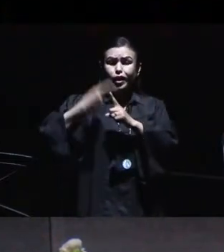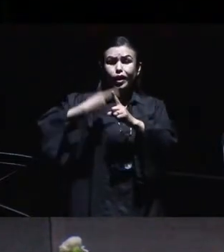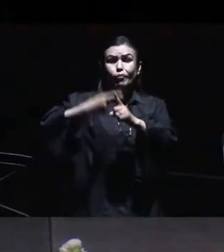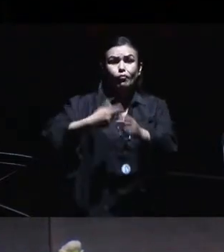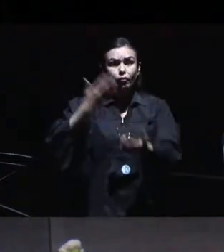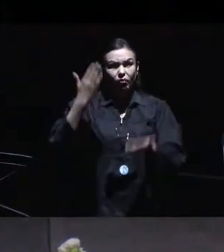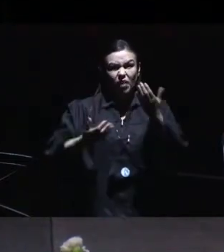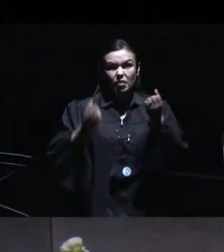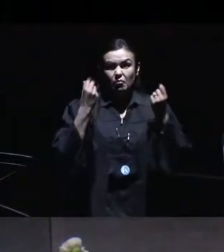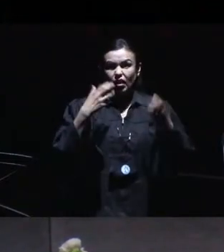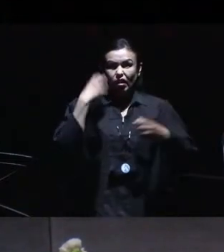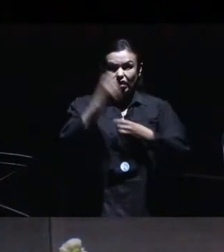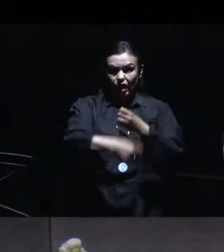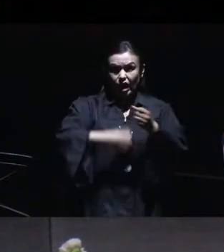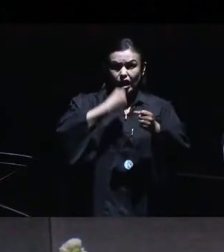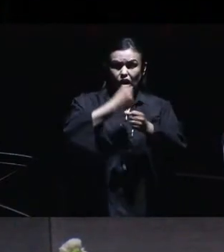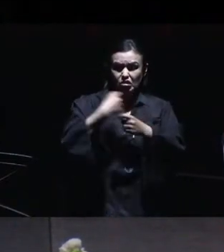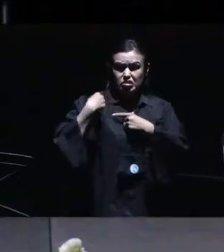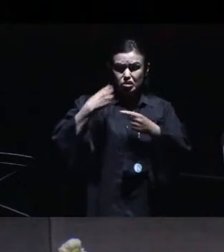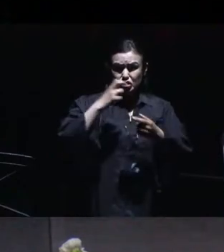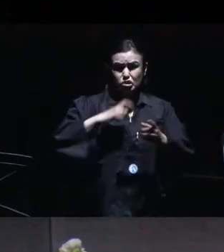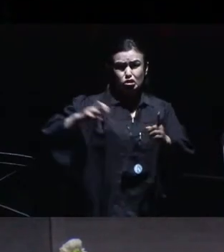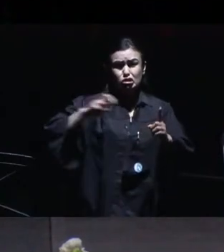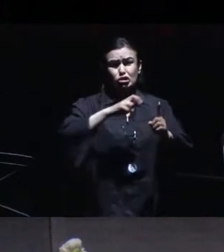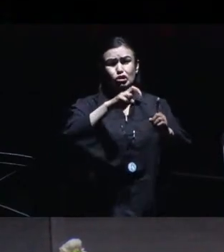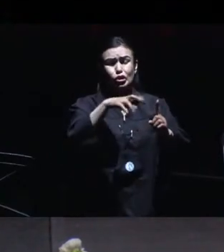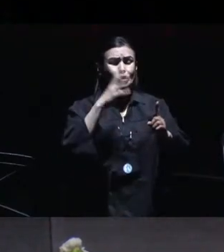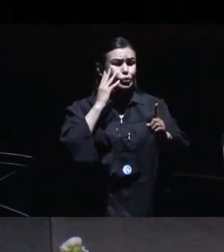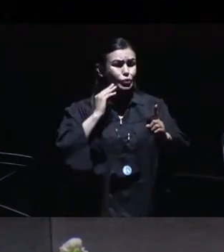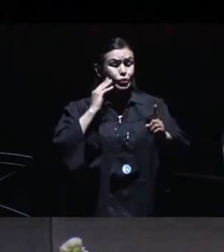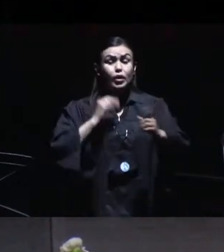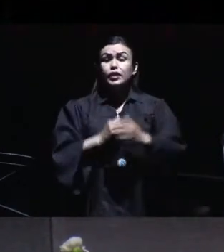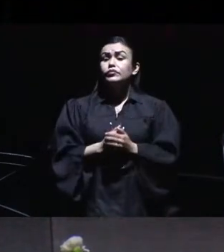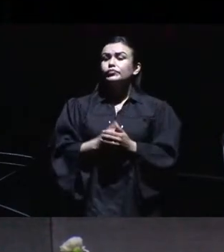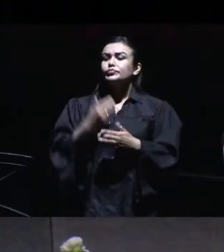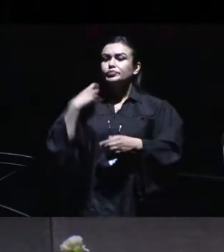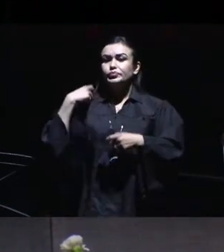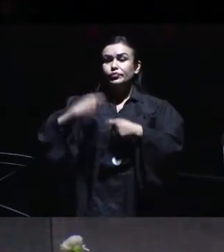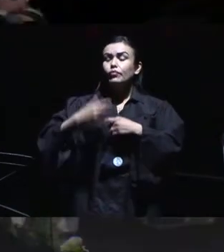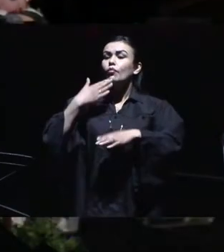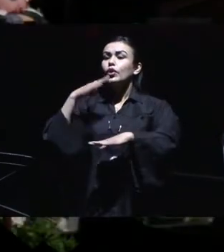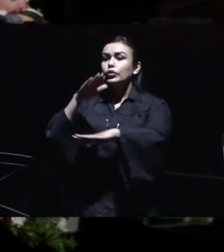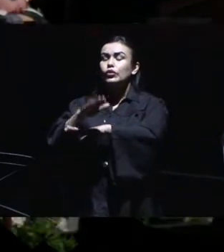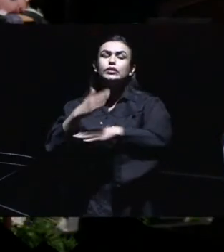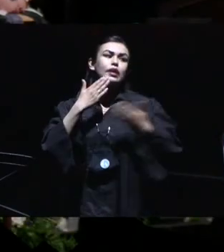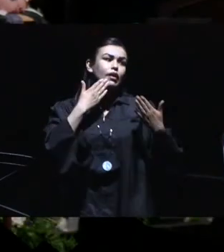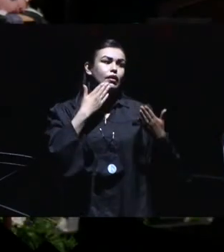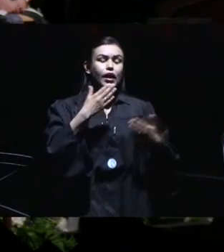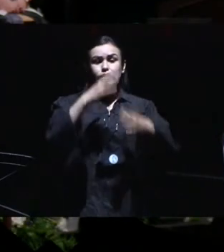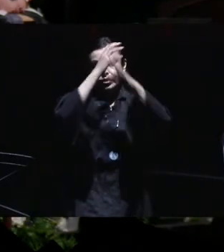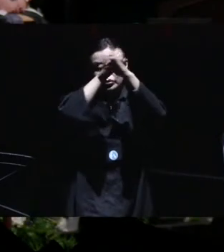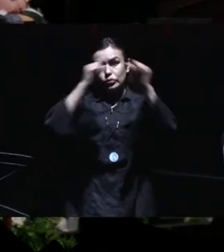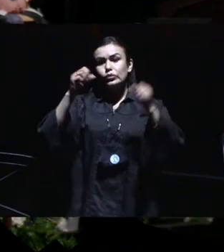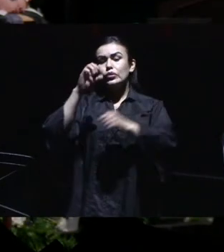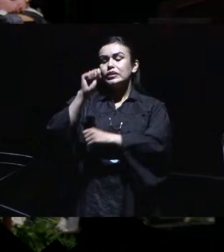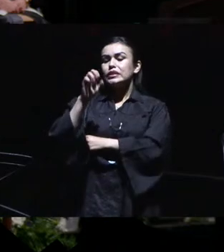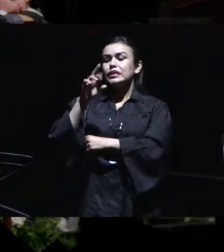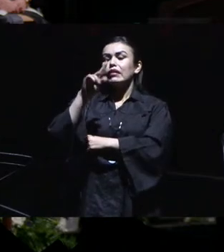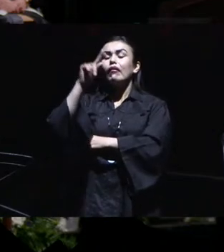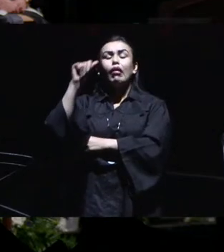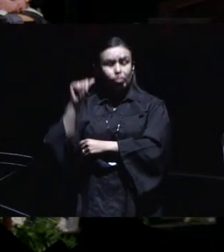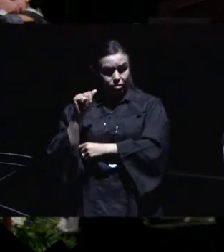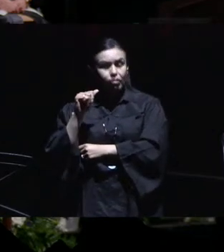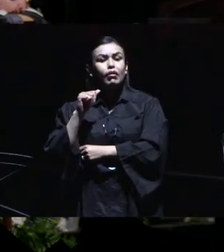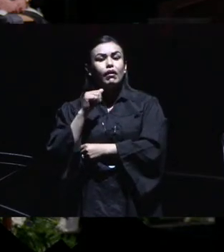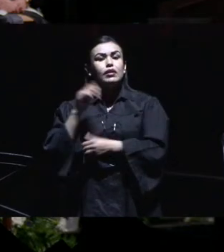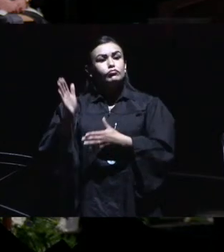several years throughout your journey. Muy buenas noches. Quiero dar las gracias al Dr. Serrata por permitirme la oportunidad de